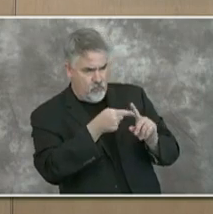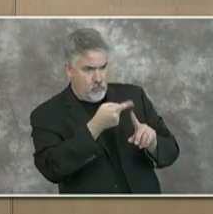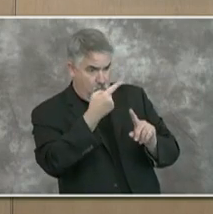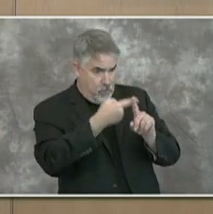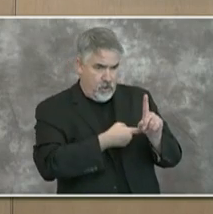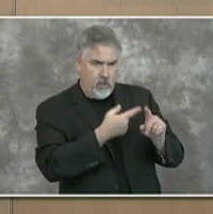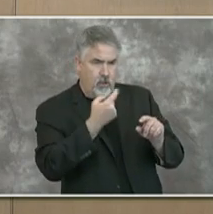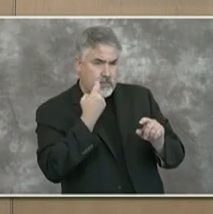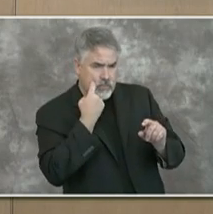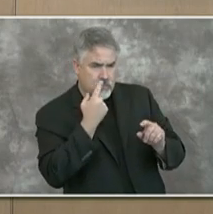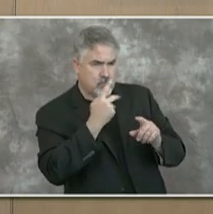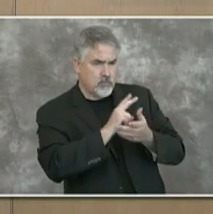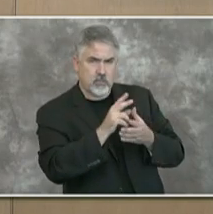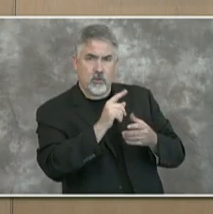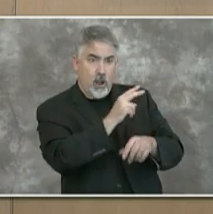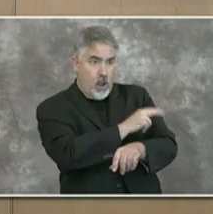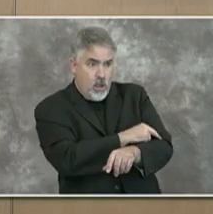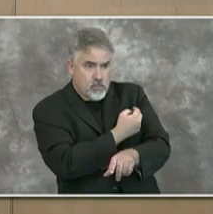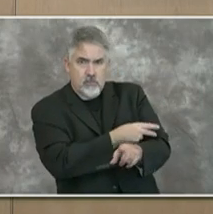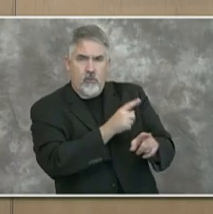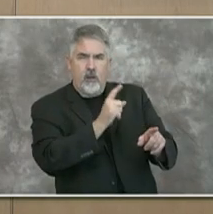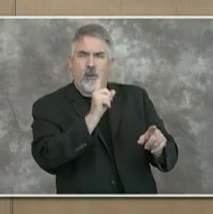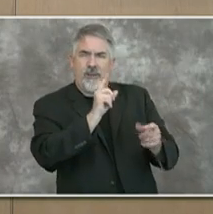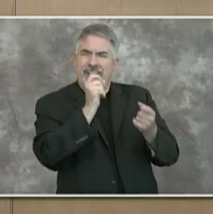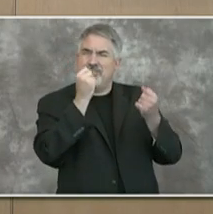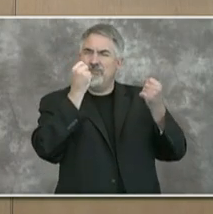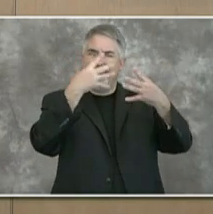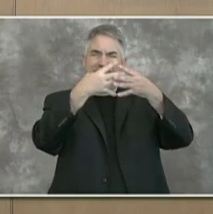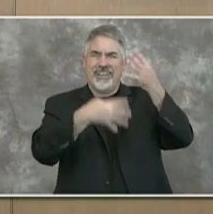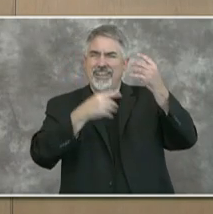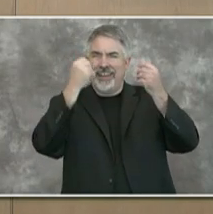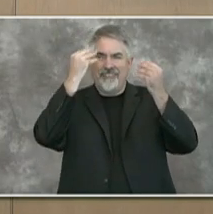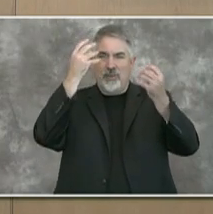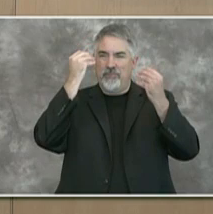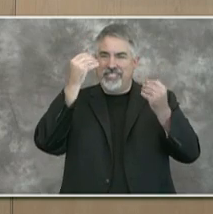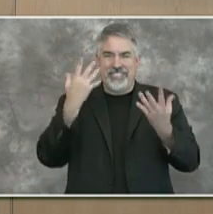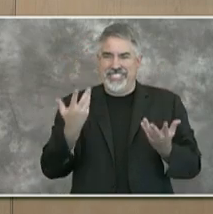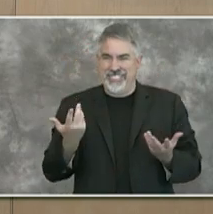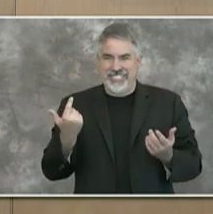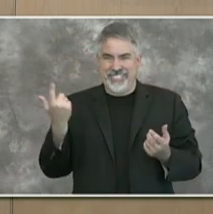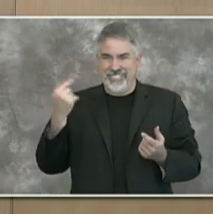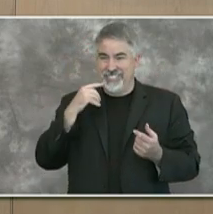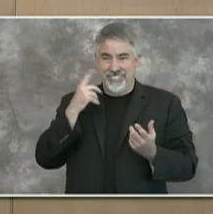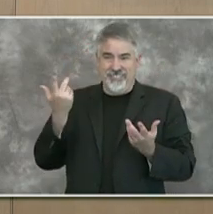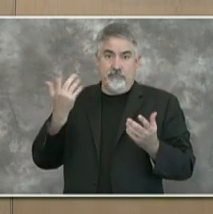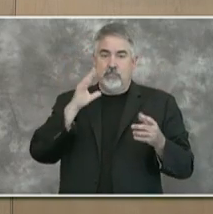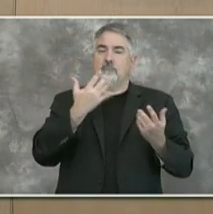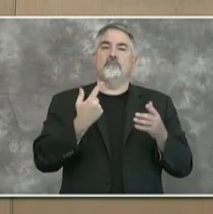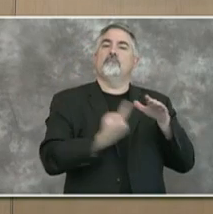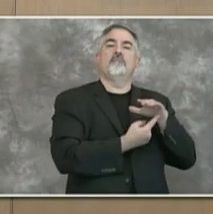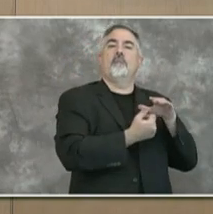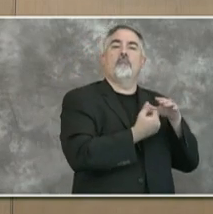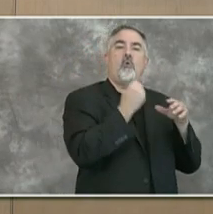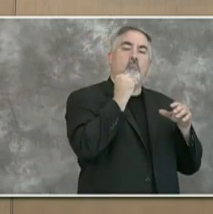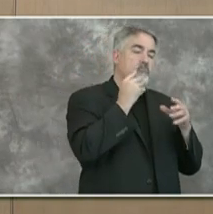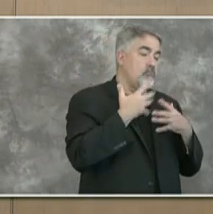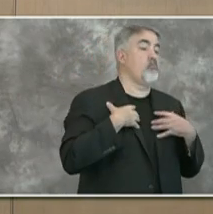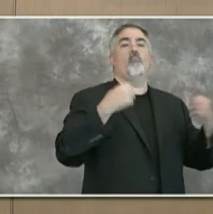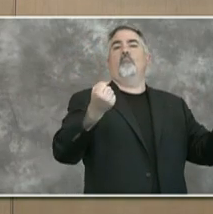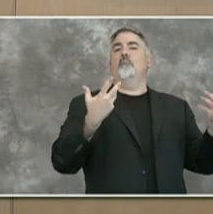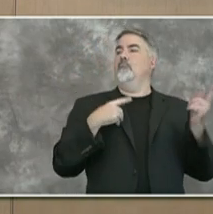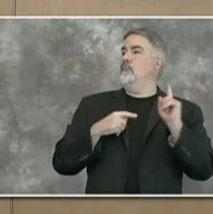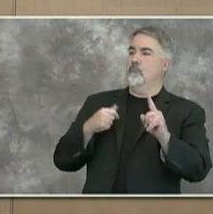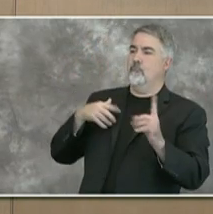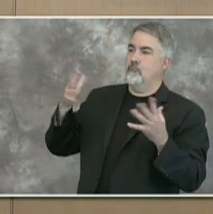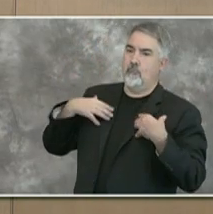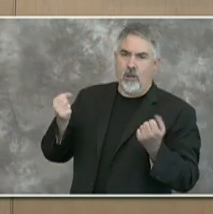hospitalized, because if individuals are at home on home isolation, that would vary as well. So at